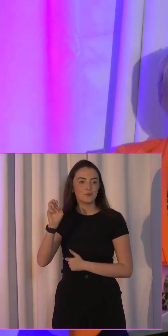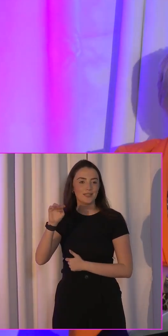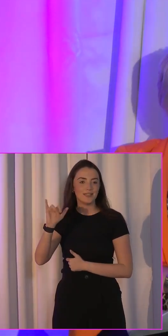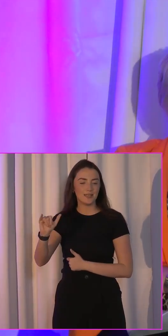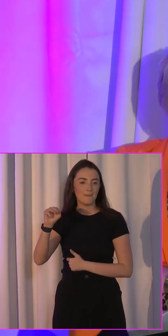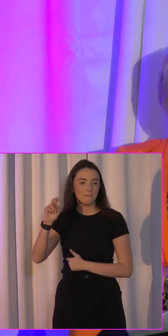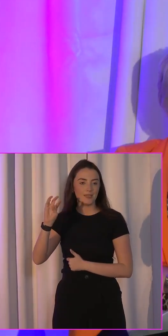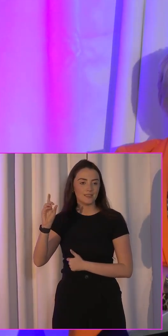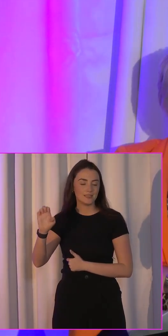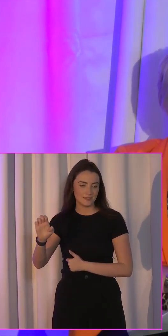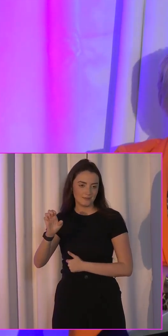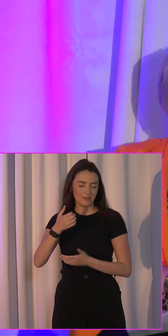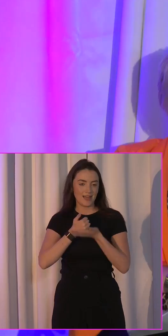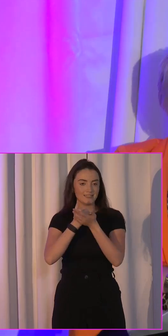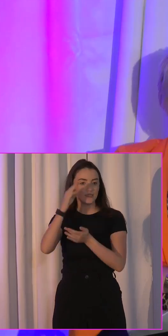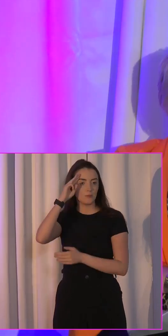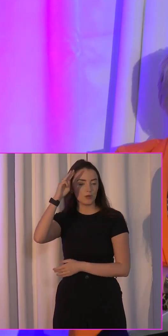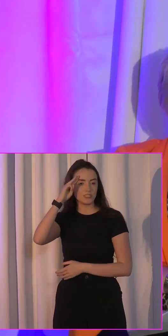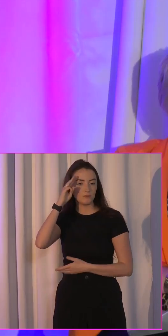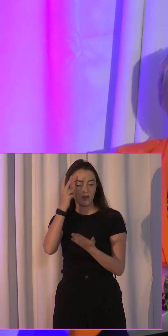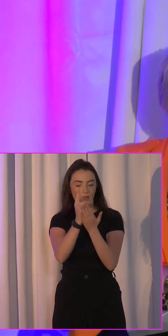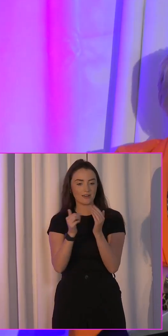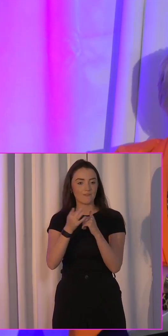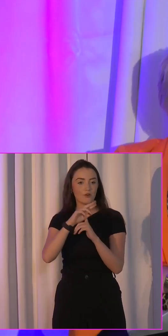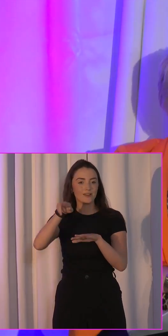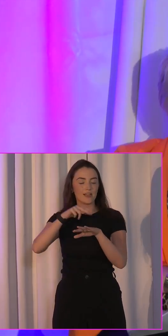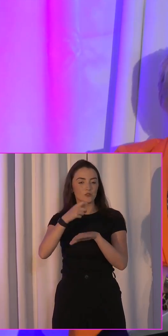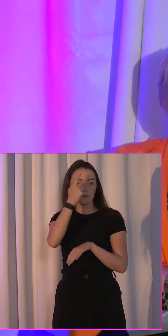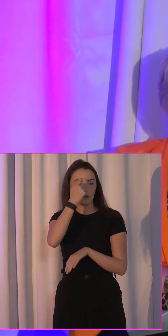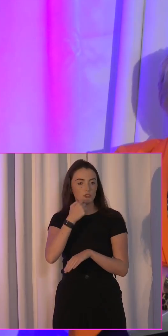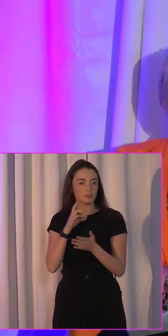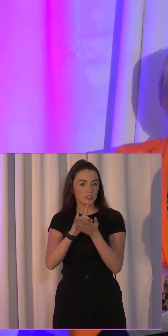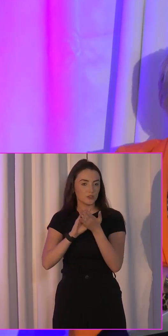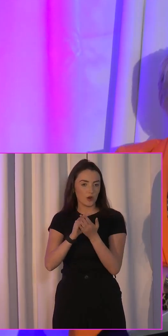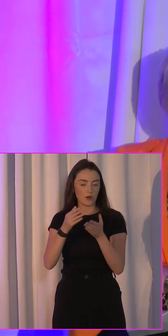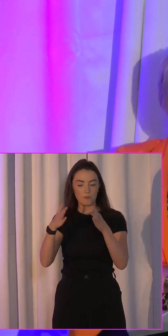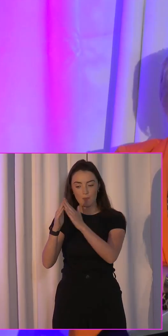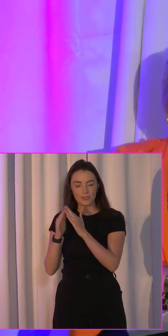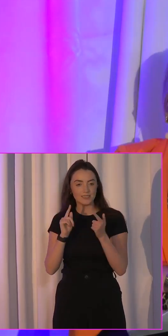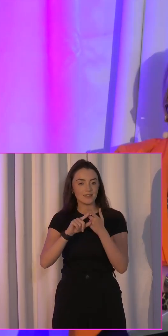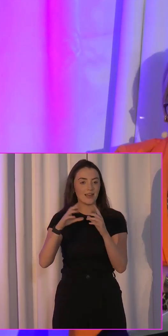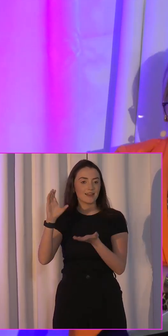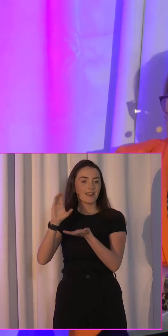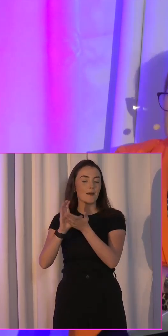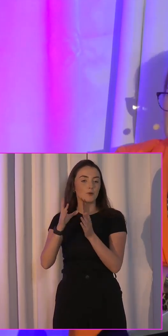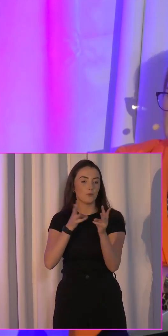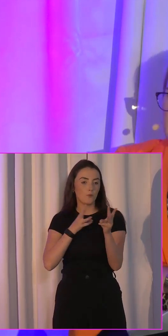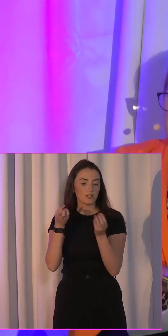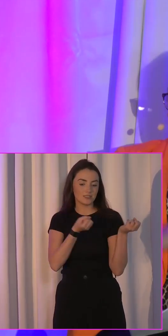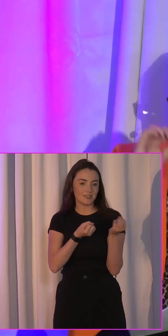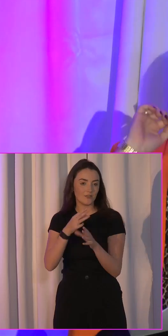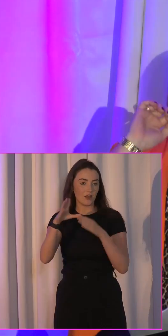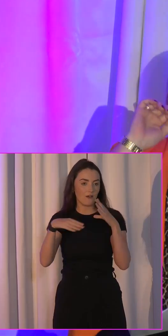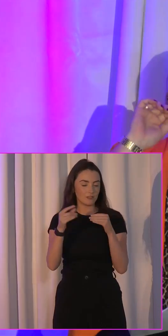the Assistant Principal Architect with the National Monuments, Historic Properties and Capital Works Delivery Office in the Office of